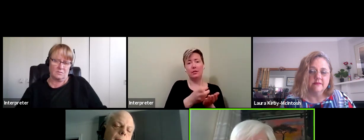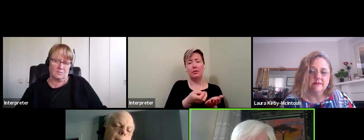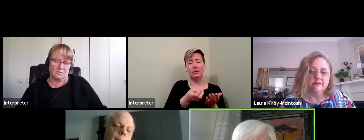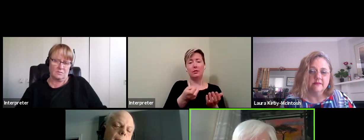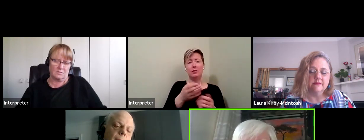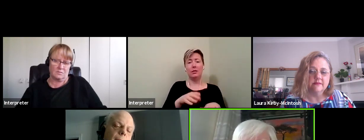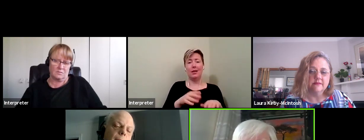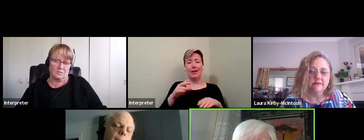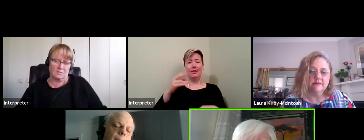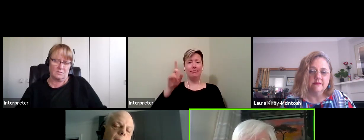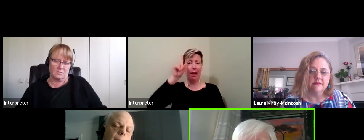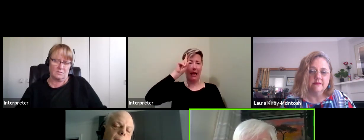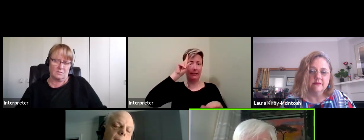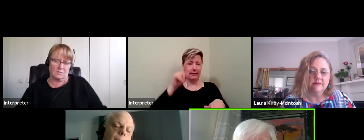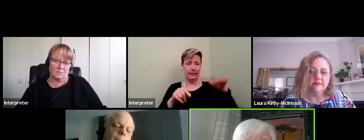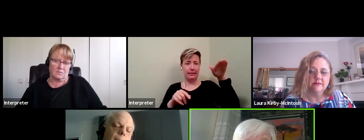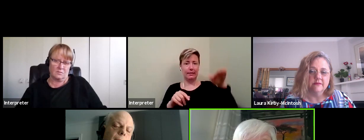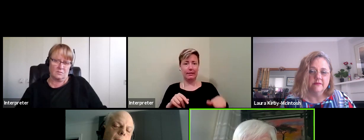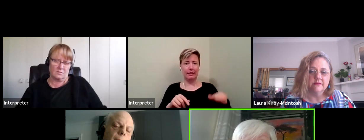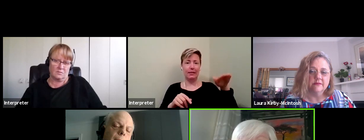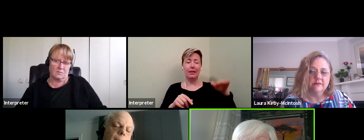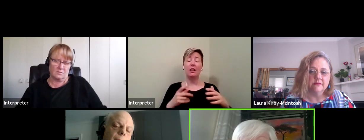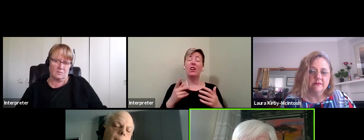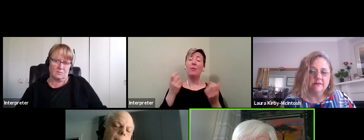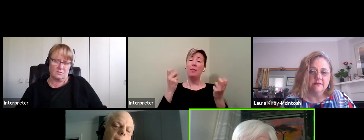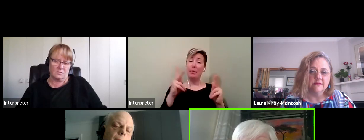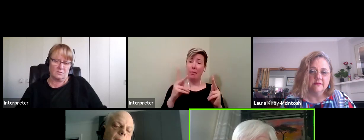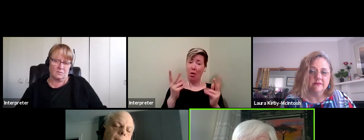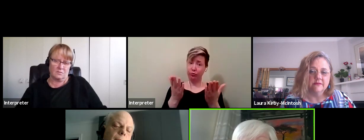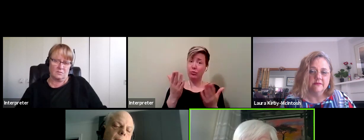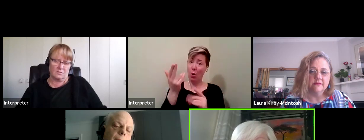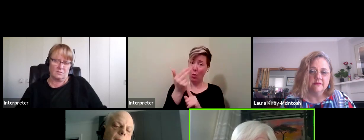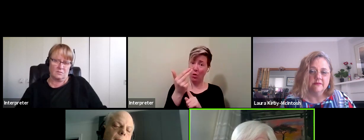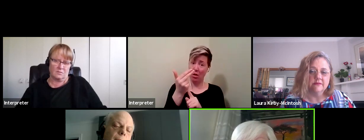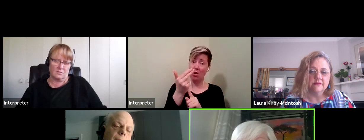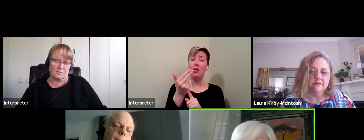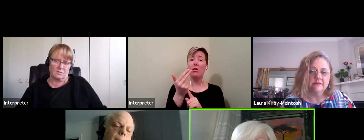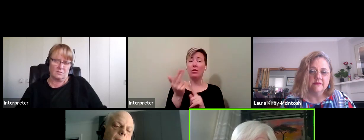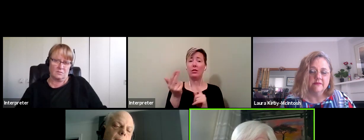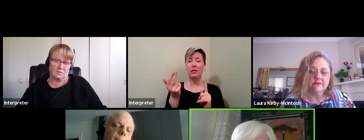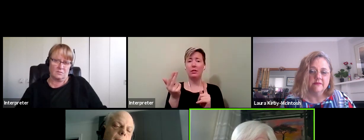can go move into a hotel, a lot of